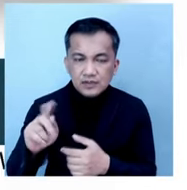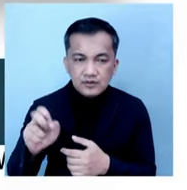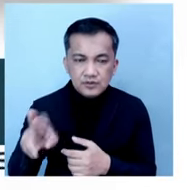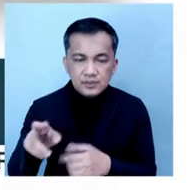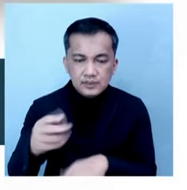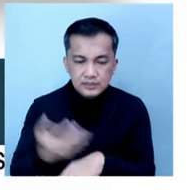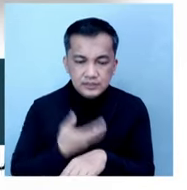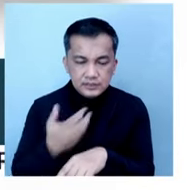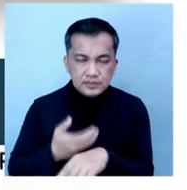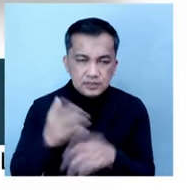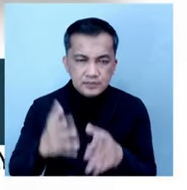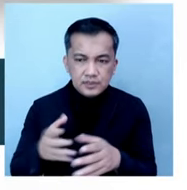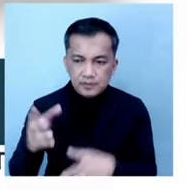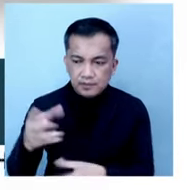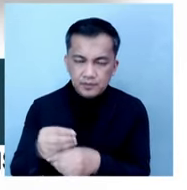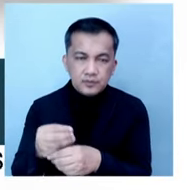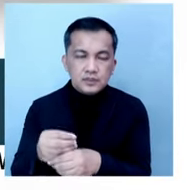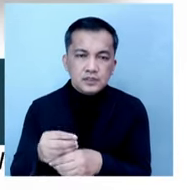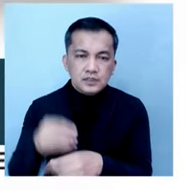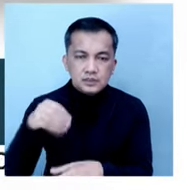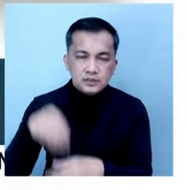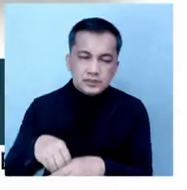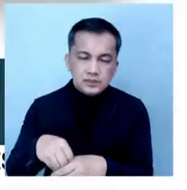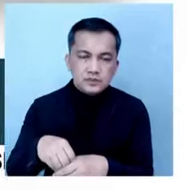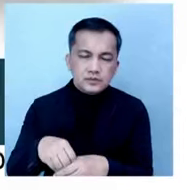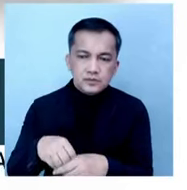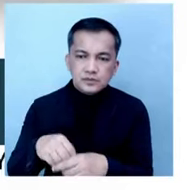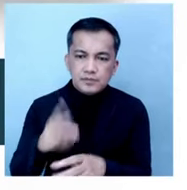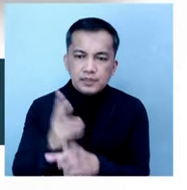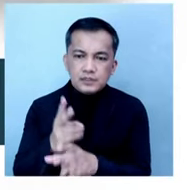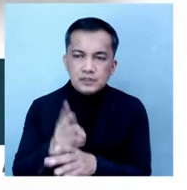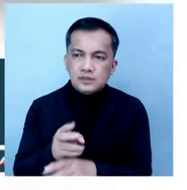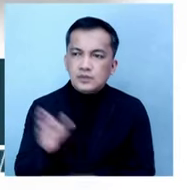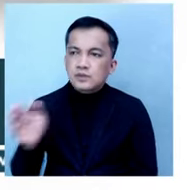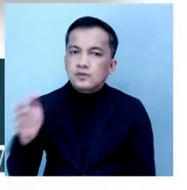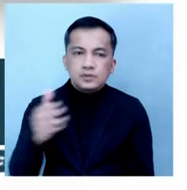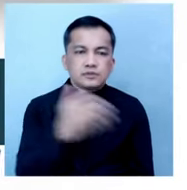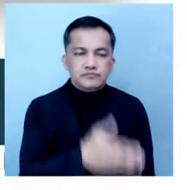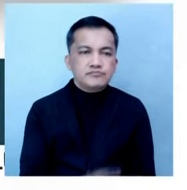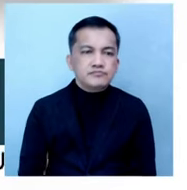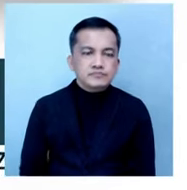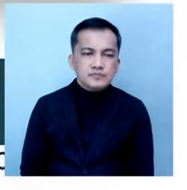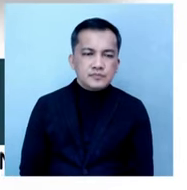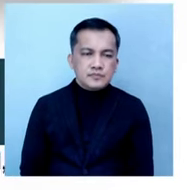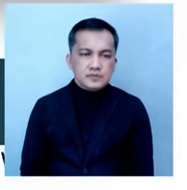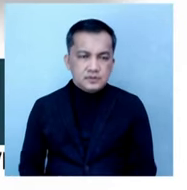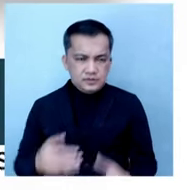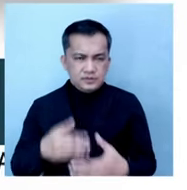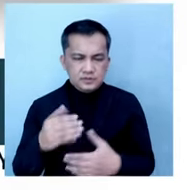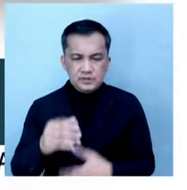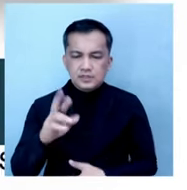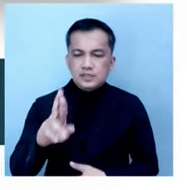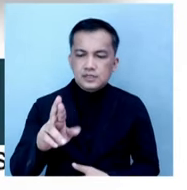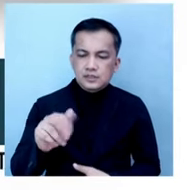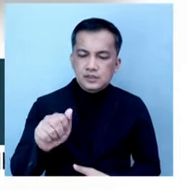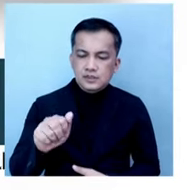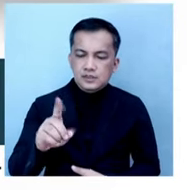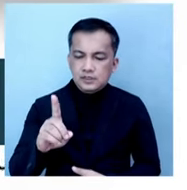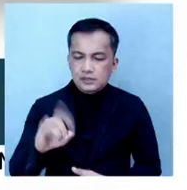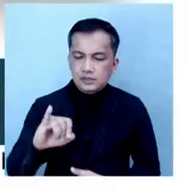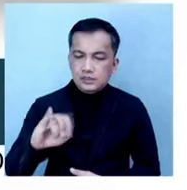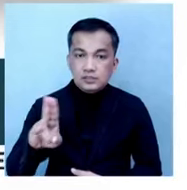nasa backpack nila yan o nasa loob ng mga van, umiikot po sila. Tapos nun, ang radius niyan, ang lahat ng